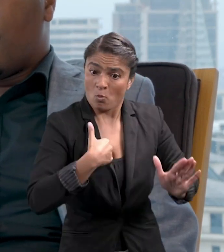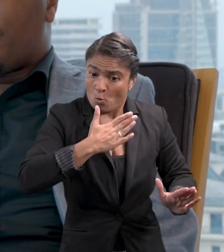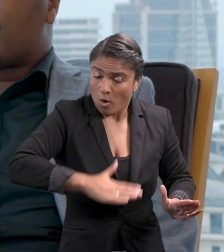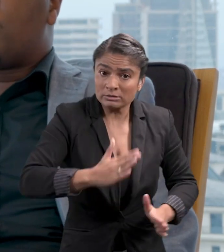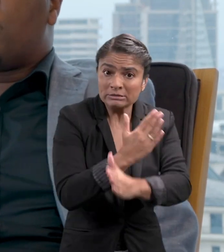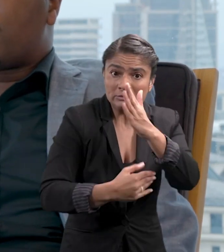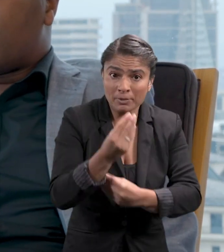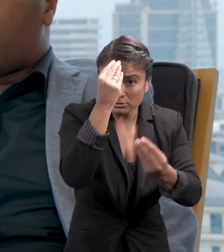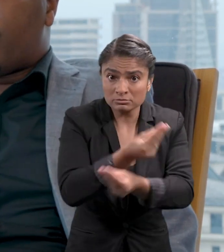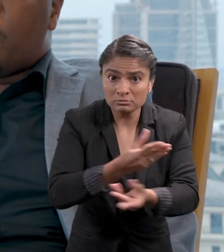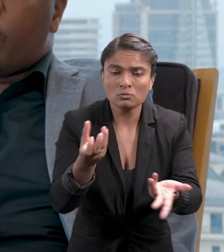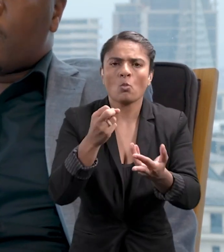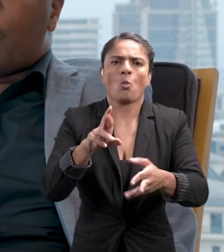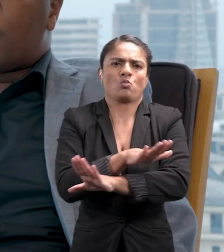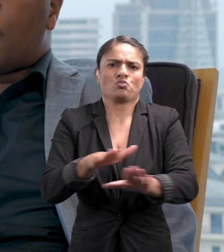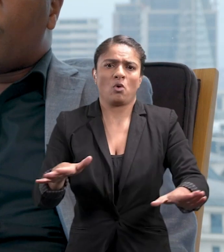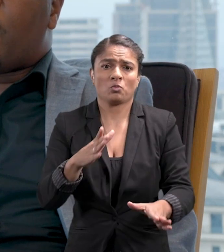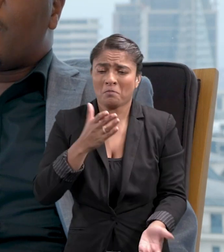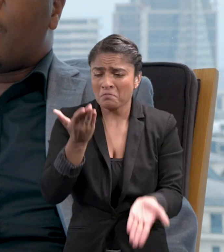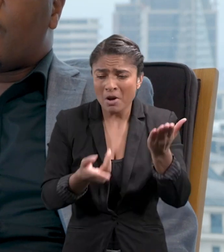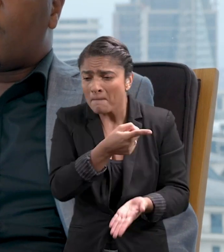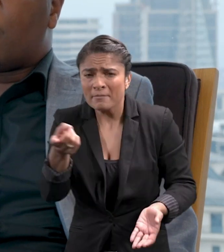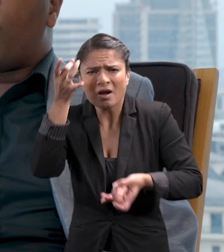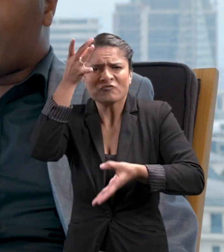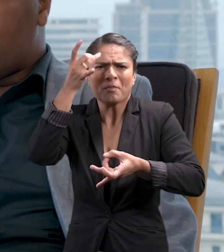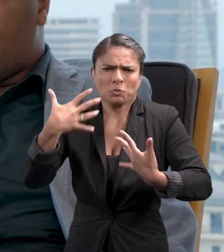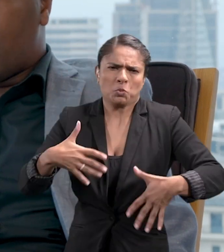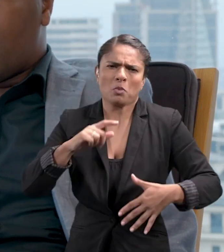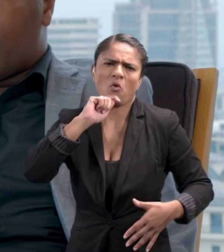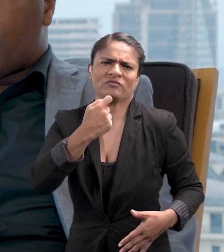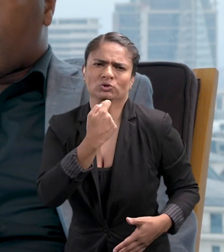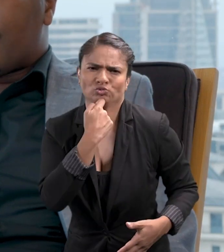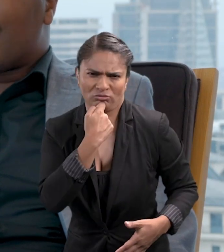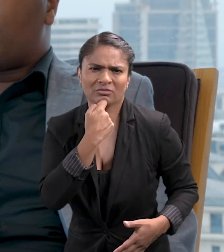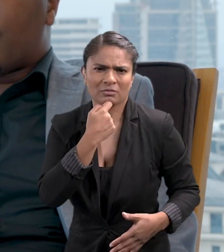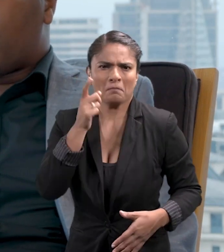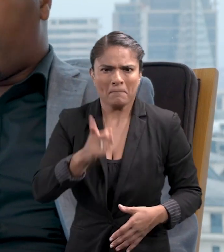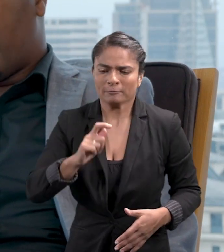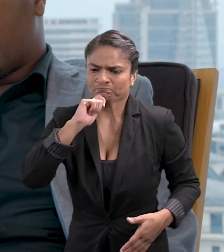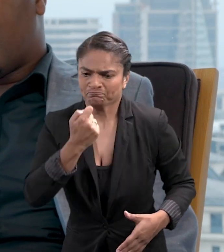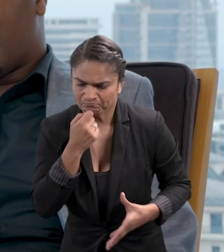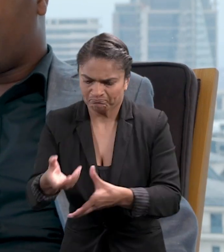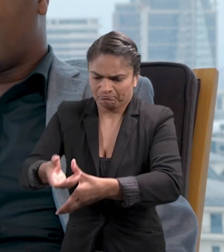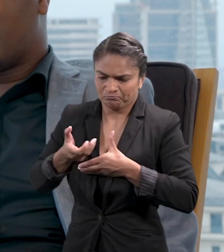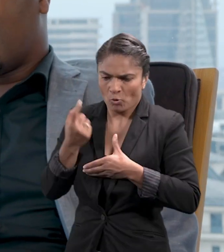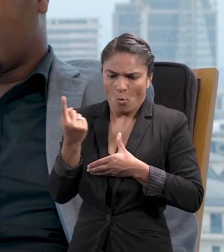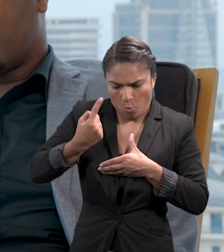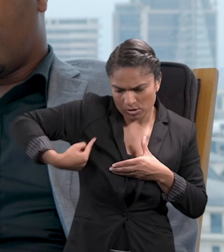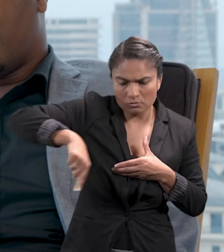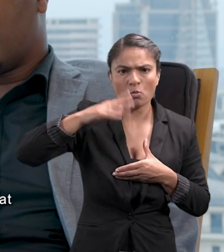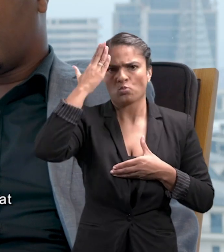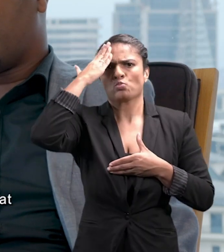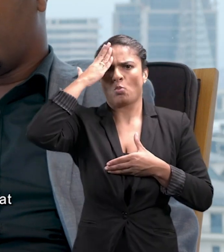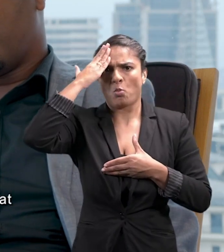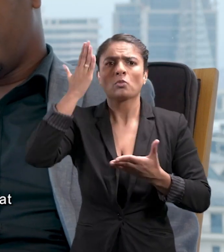status. But it's most of the times that information is confidentially and it has to be kept confidential and with limited access